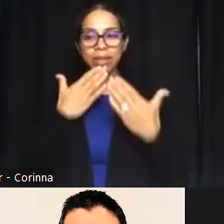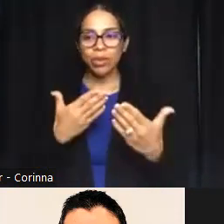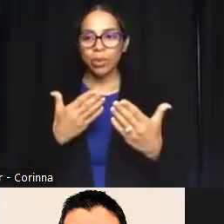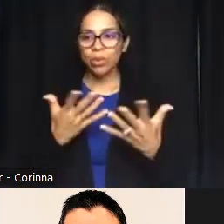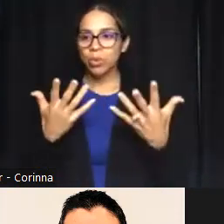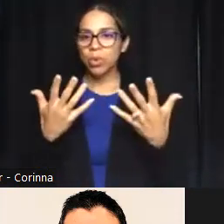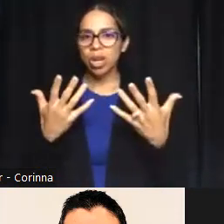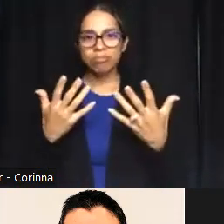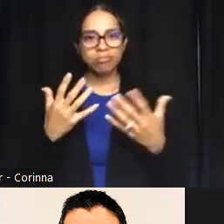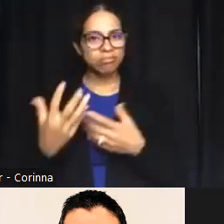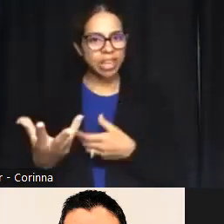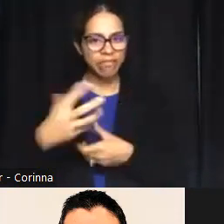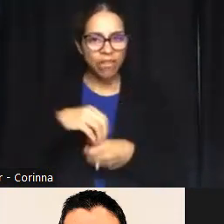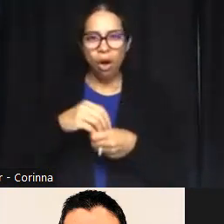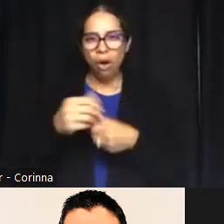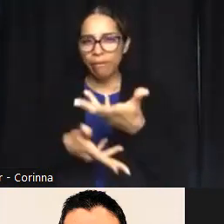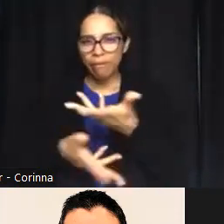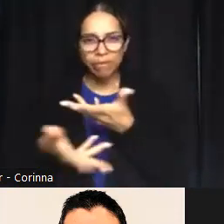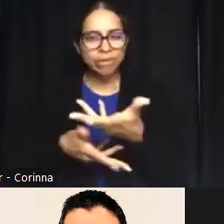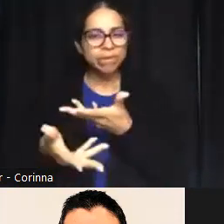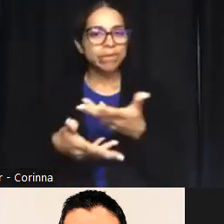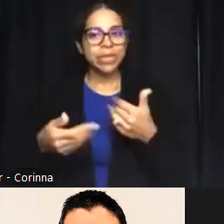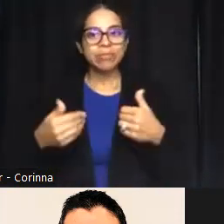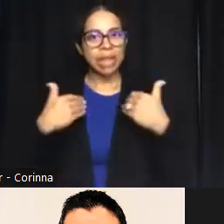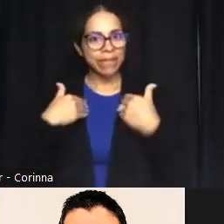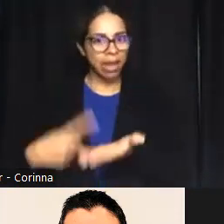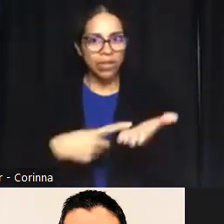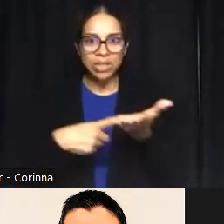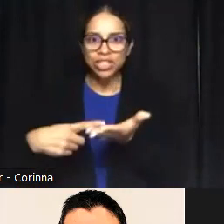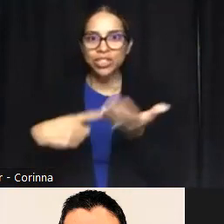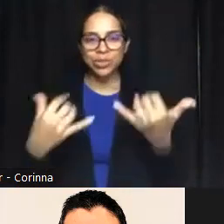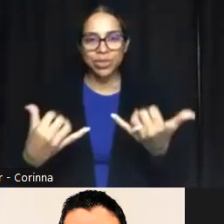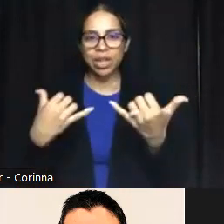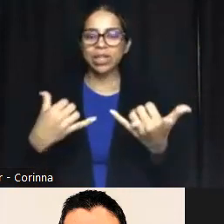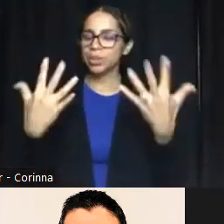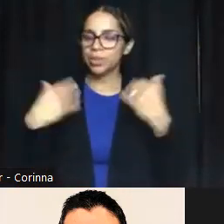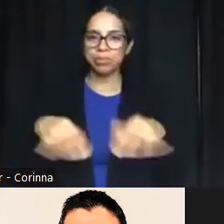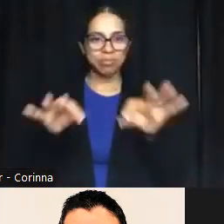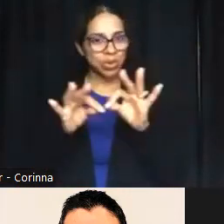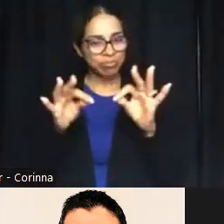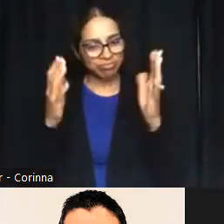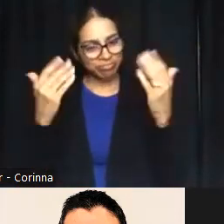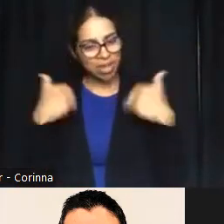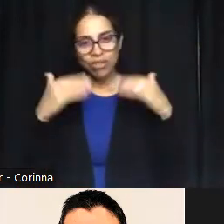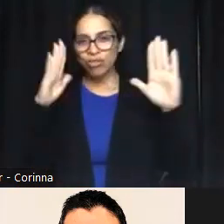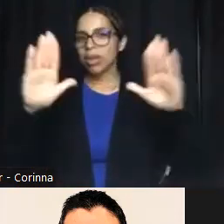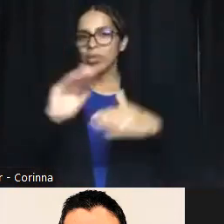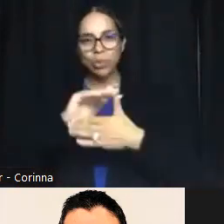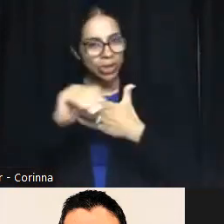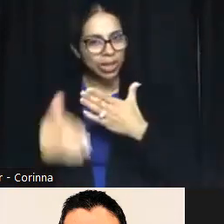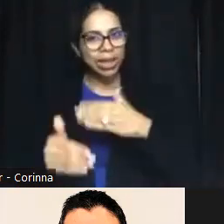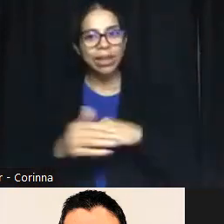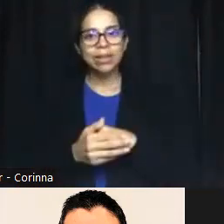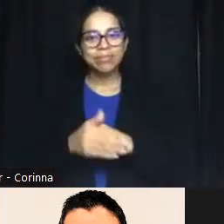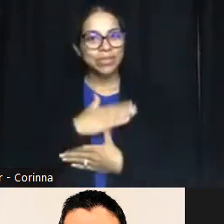engaging and having the conversations today. So I want everyone to have a great weekend and enjoy the nice